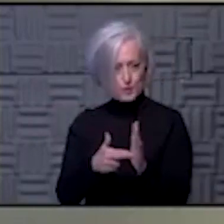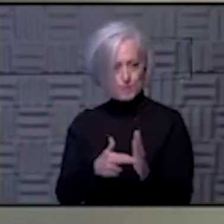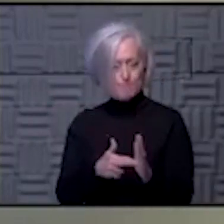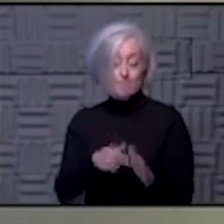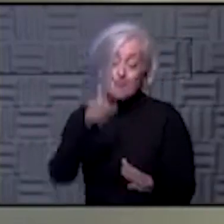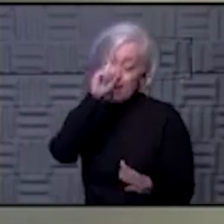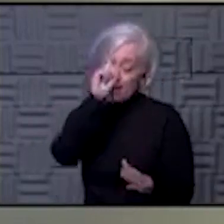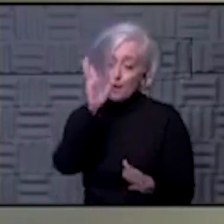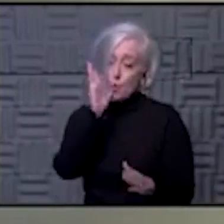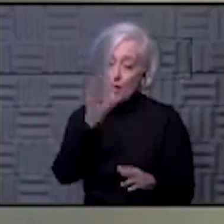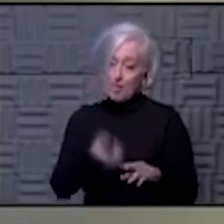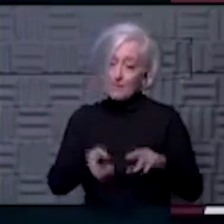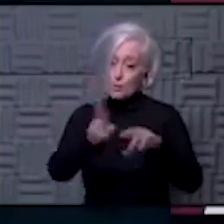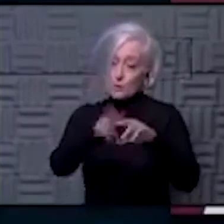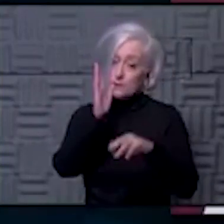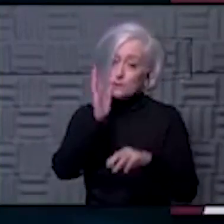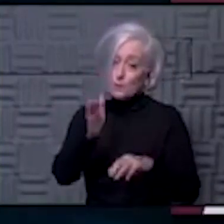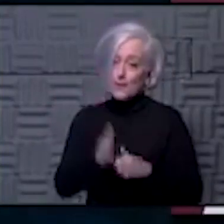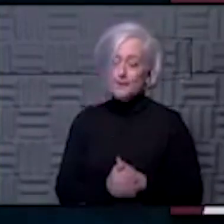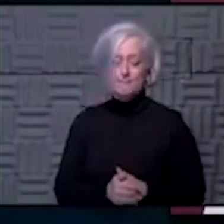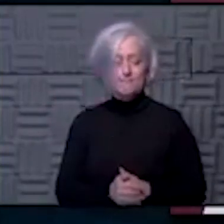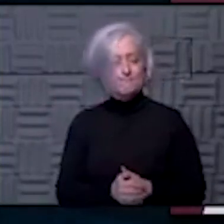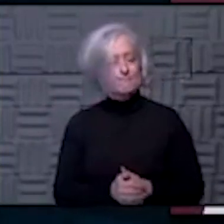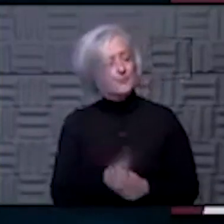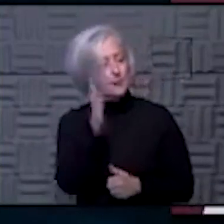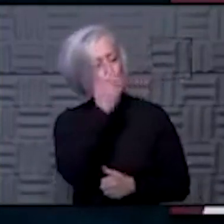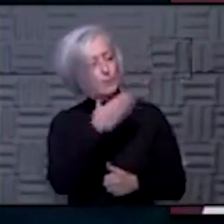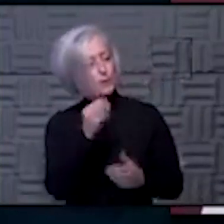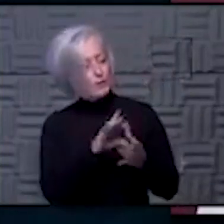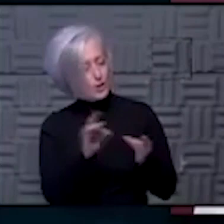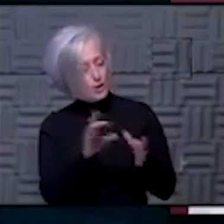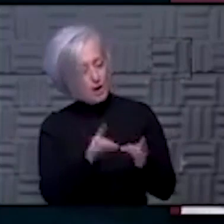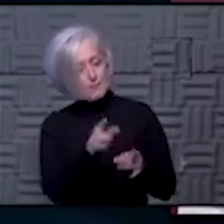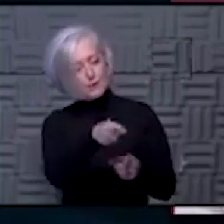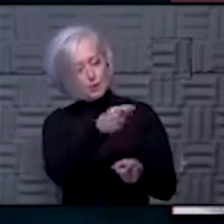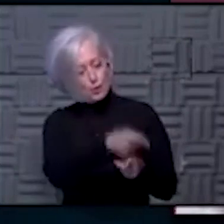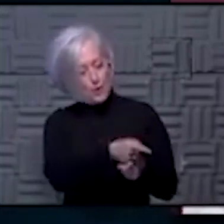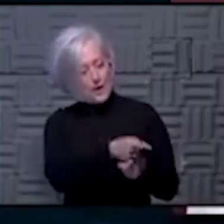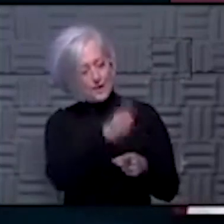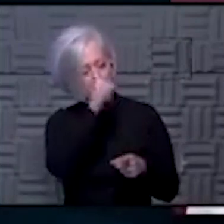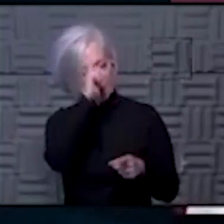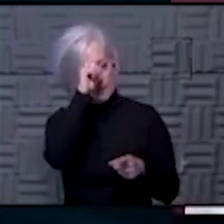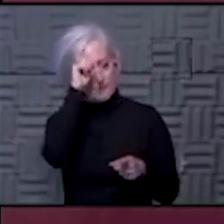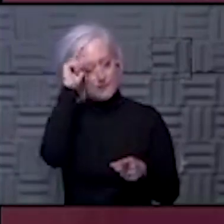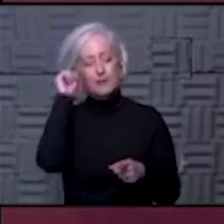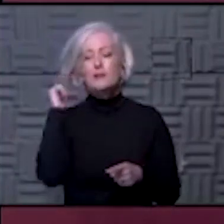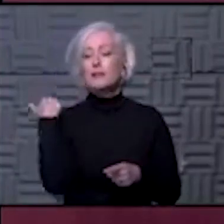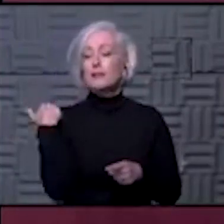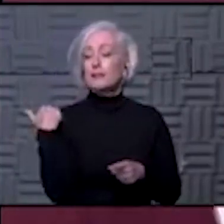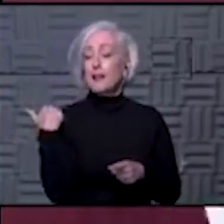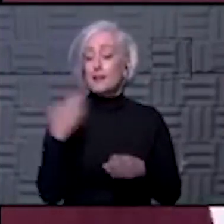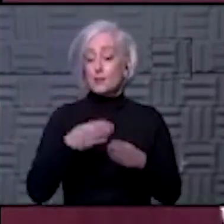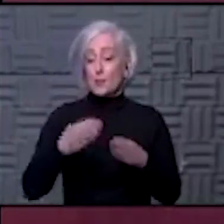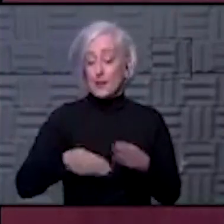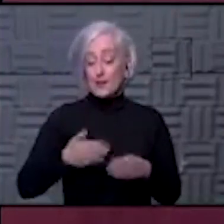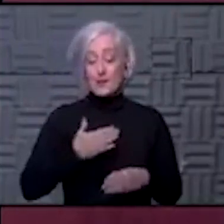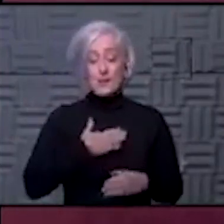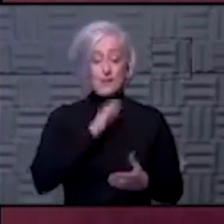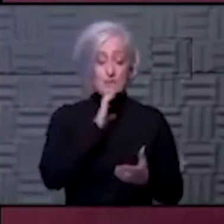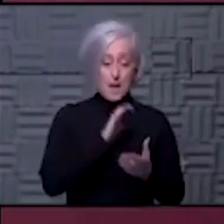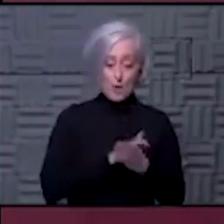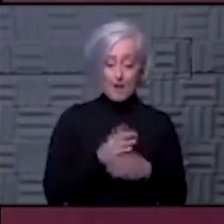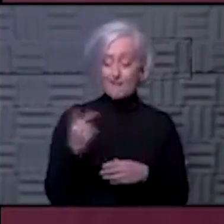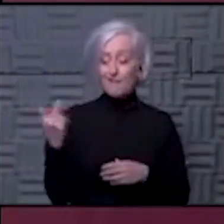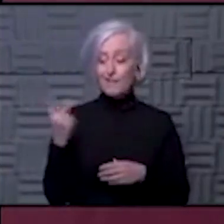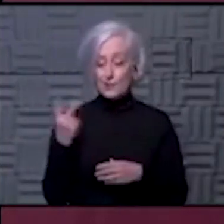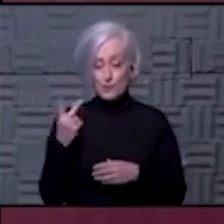think you said it beautifully, and I think that is exactly right. So this last weekend, my wife took